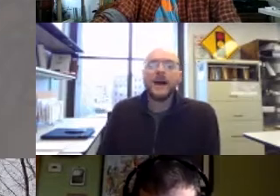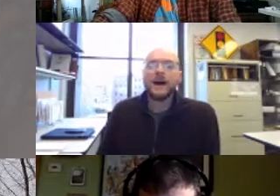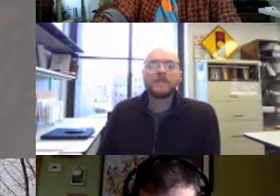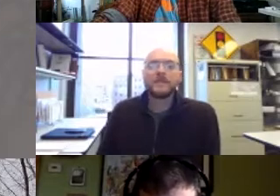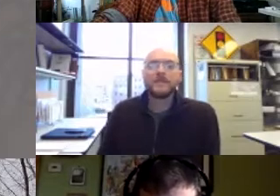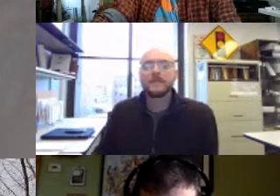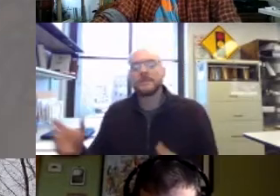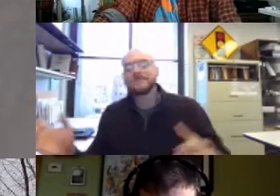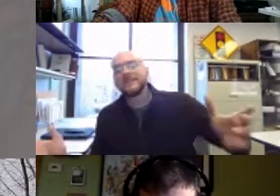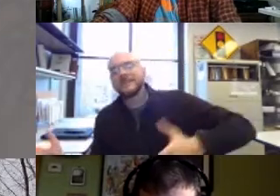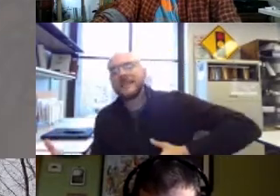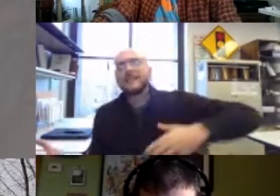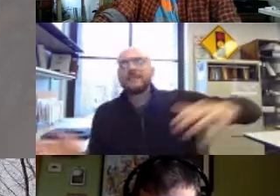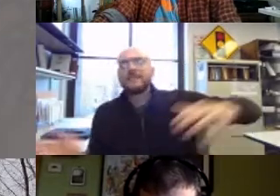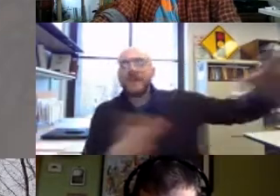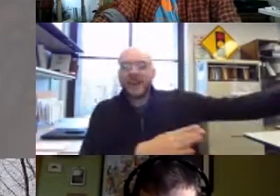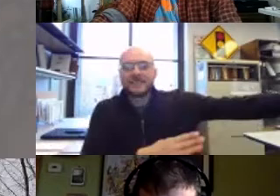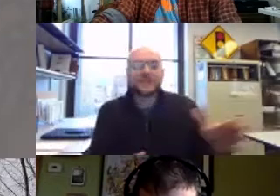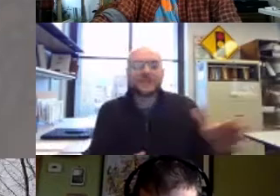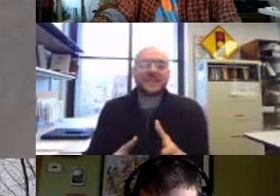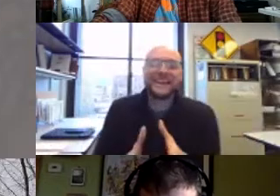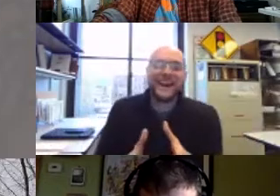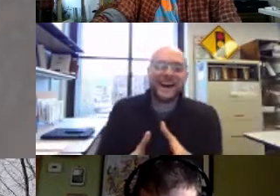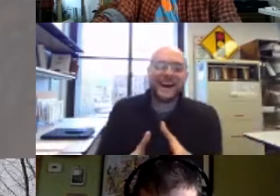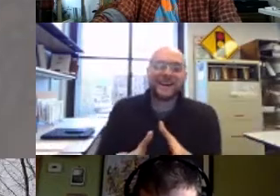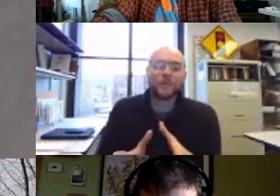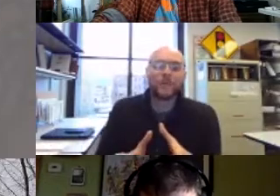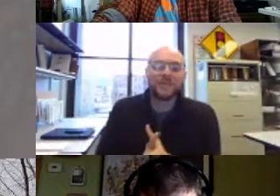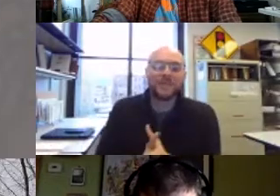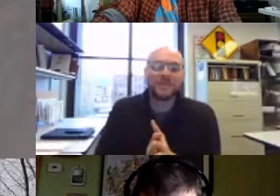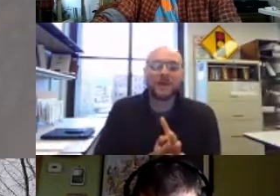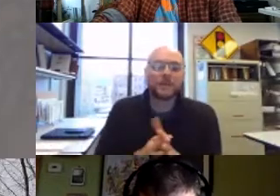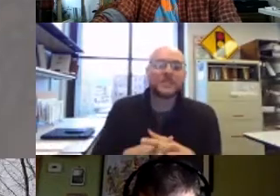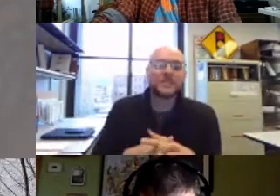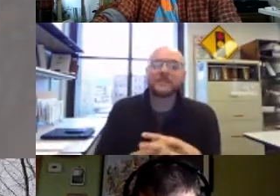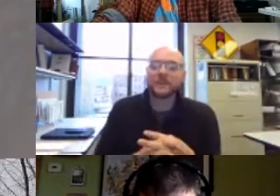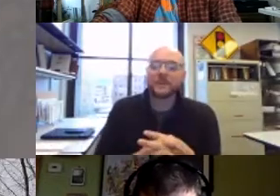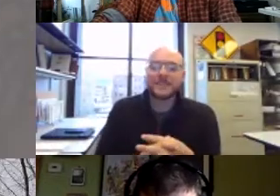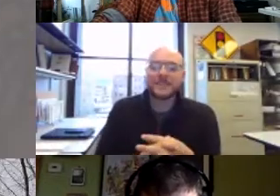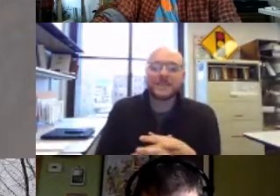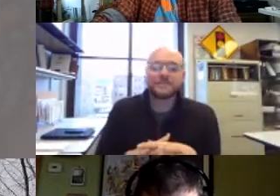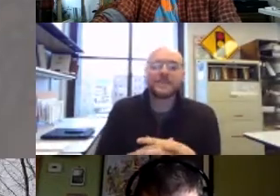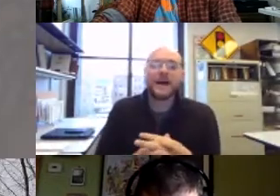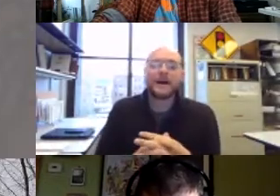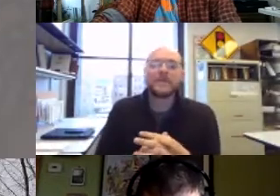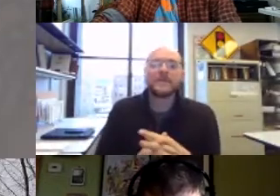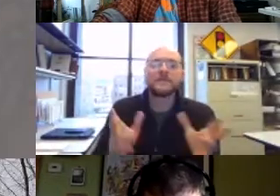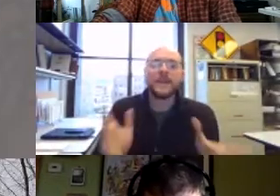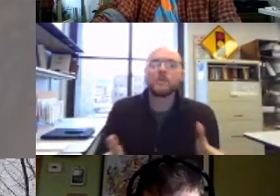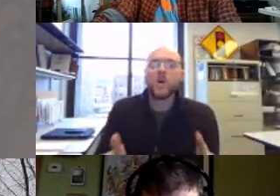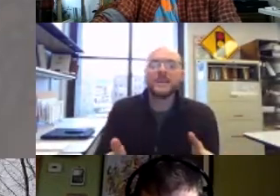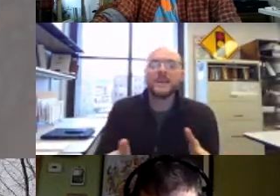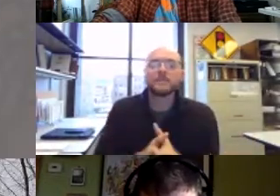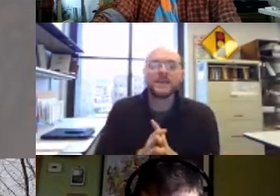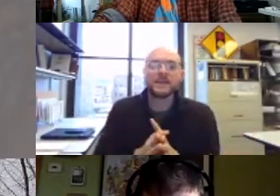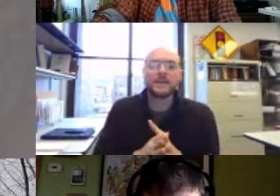end. The second phase is actually the work that we started first last year. This